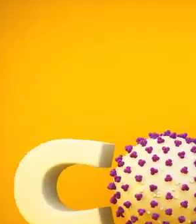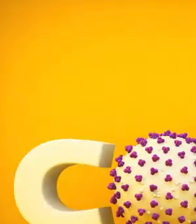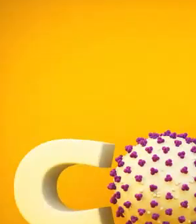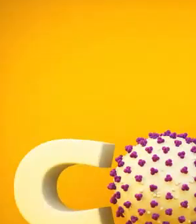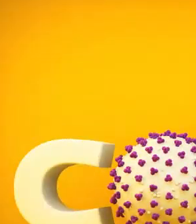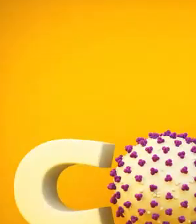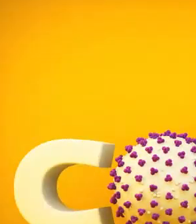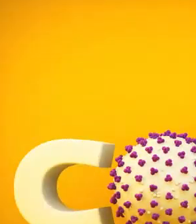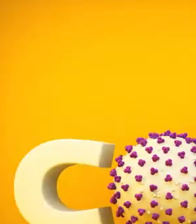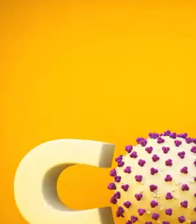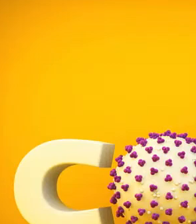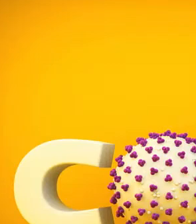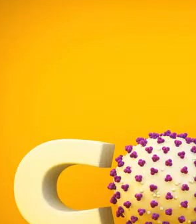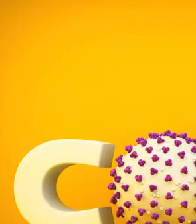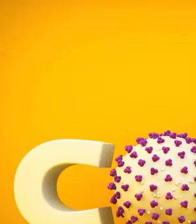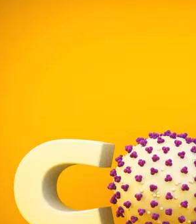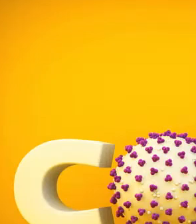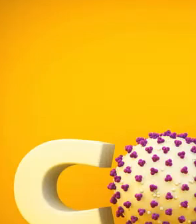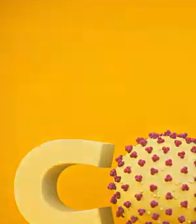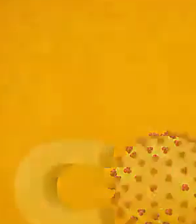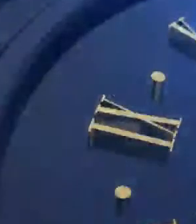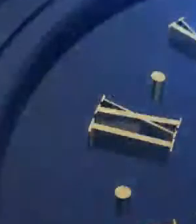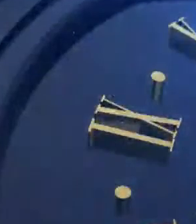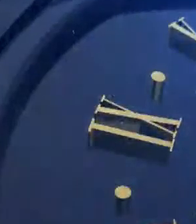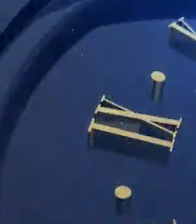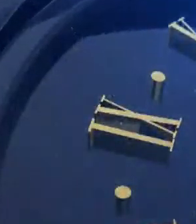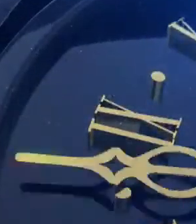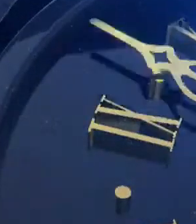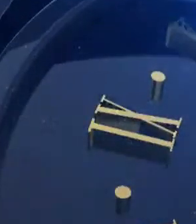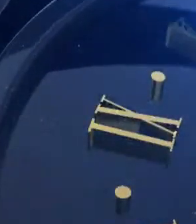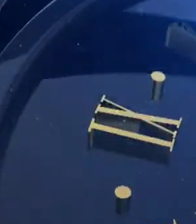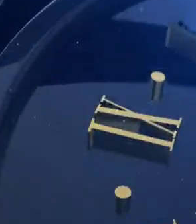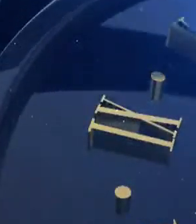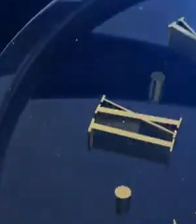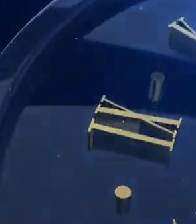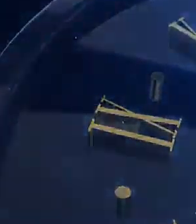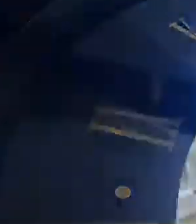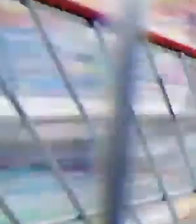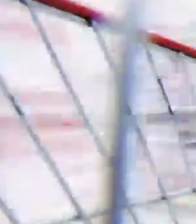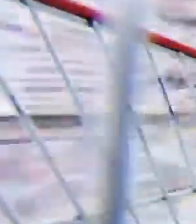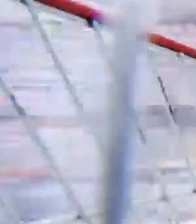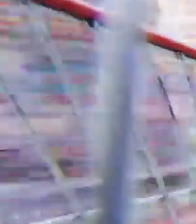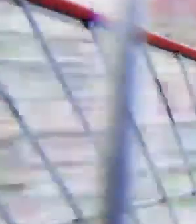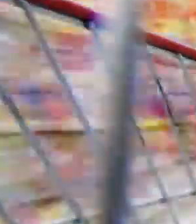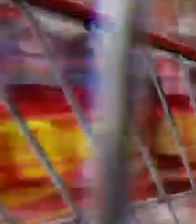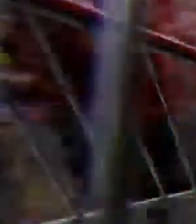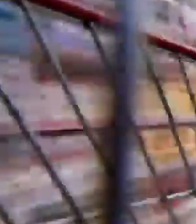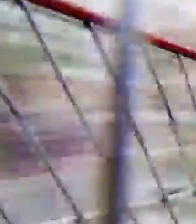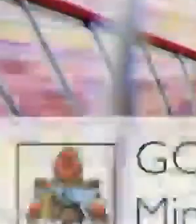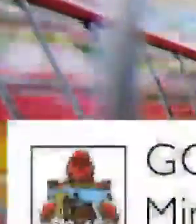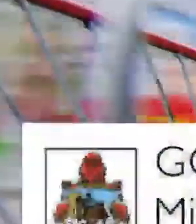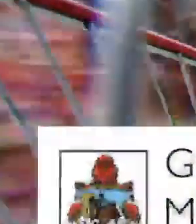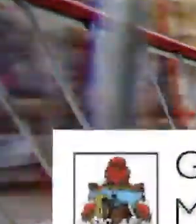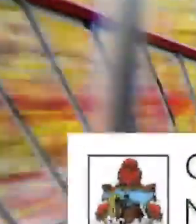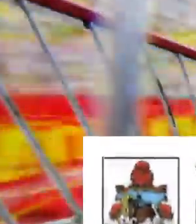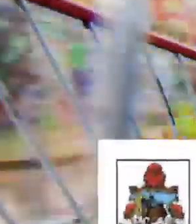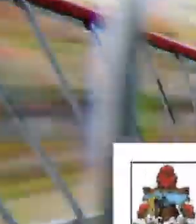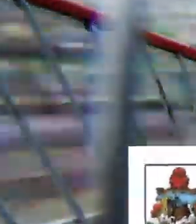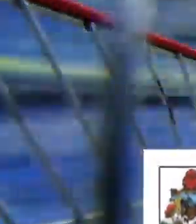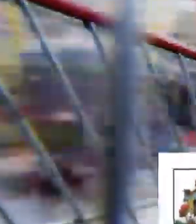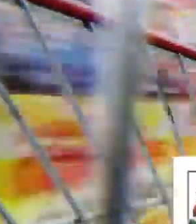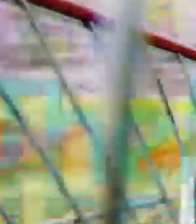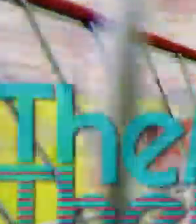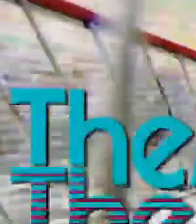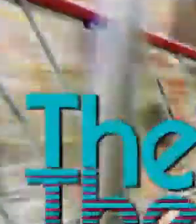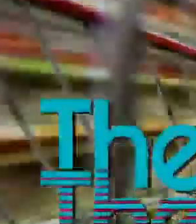Want to know your COVID-19 status but don't think you have the time to get tested? Now you can squeeze it in while you get your groceries. The Ministry of Health has